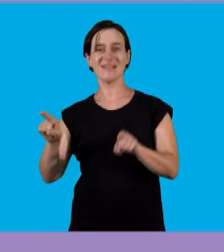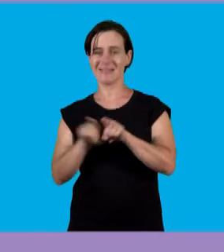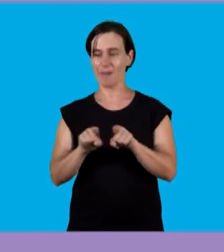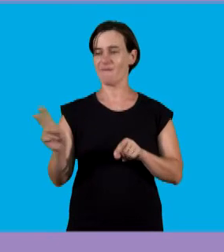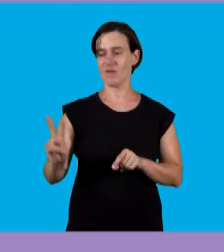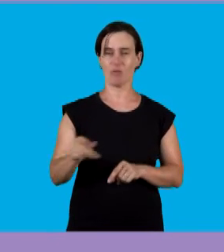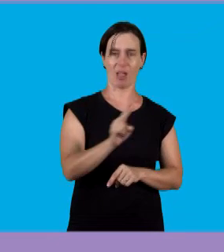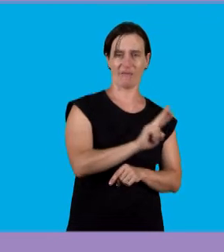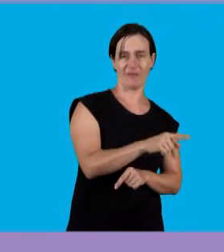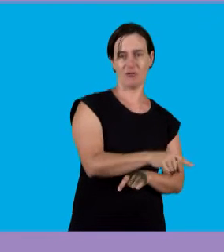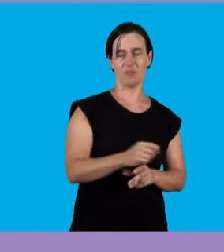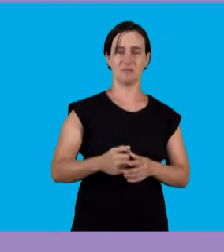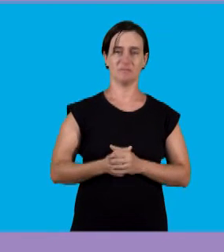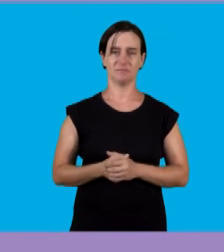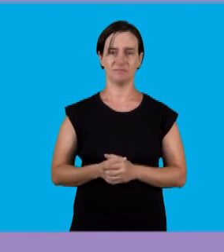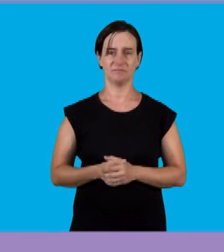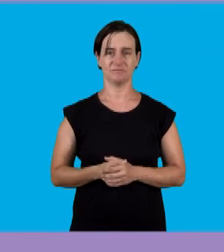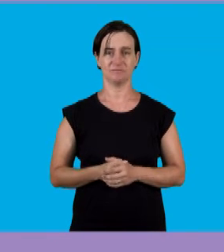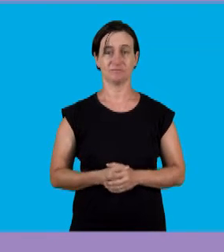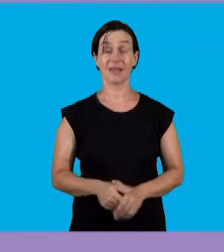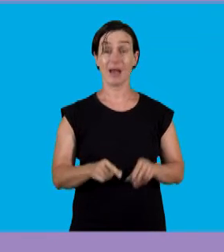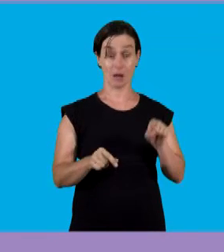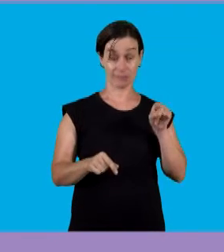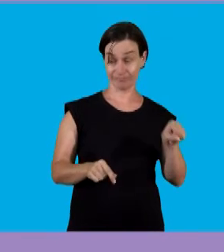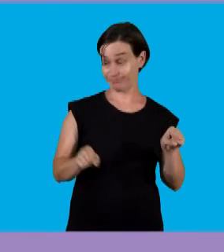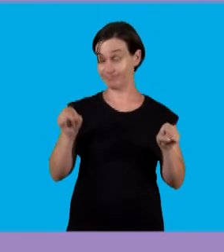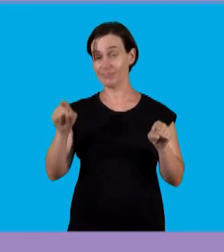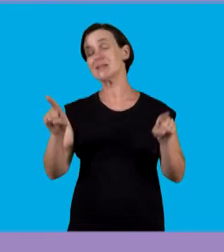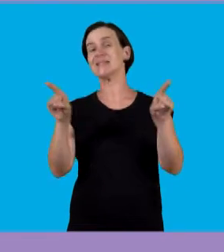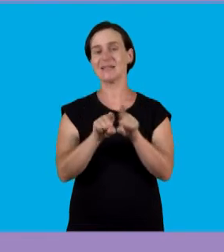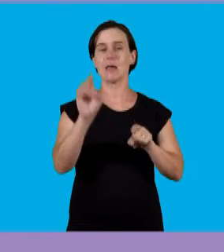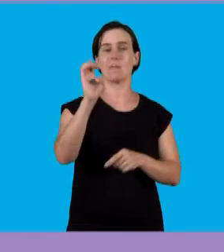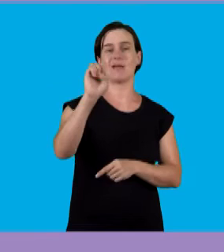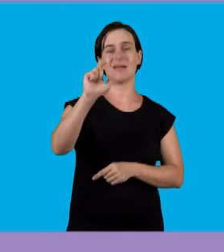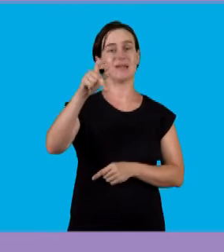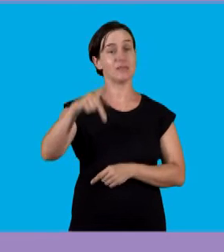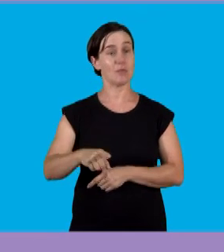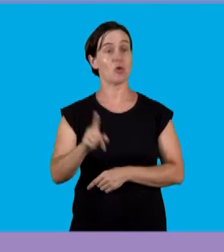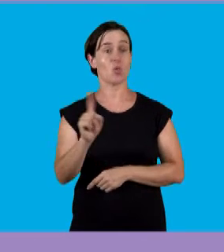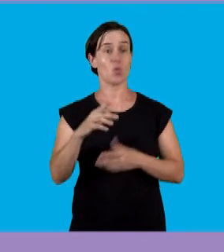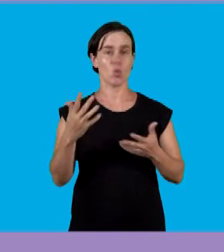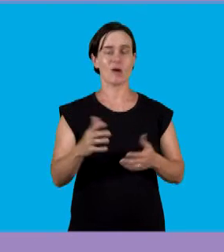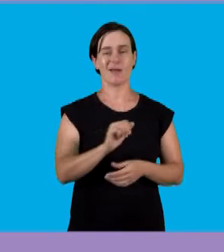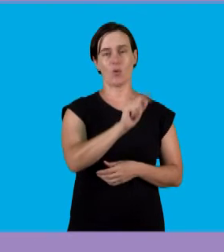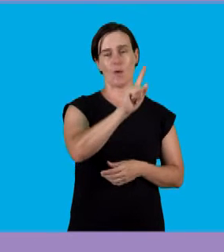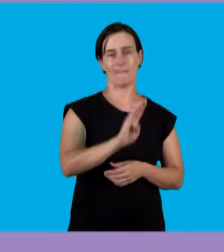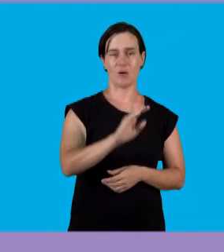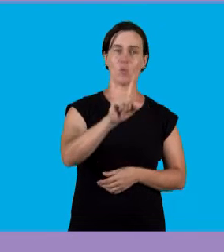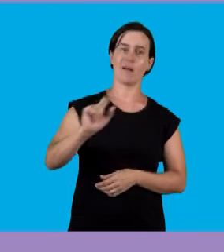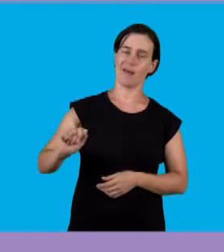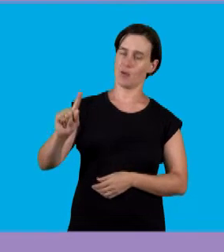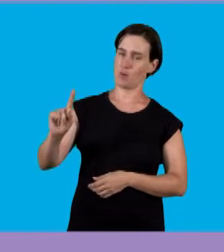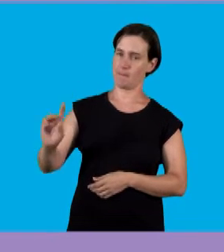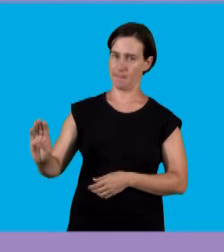the same variables, which is an a and a b, and those variables have the same